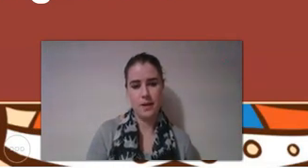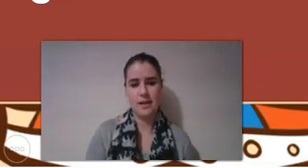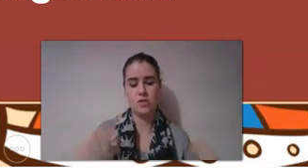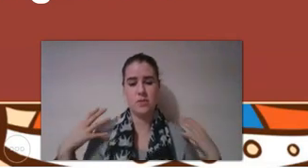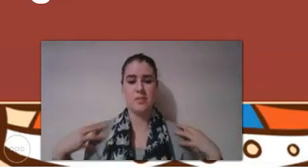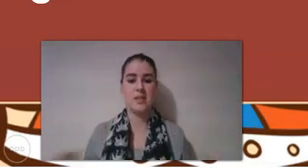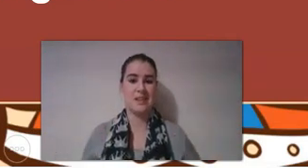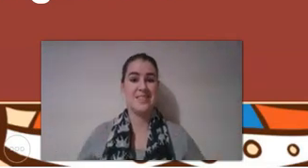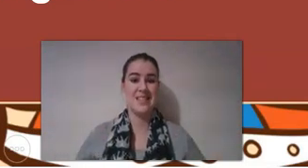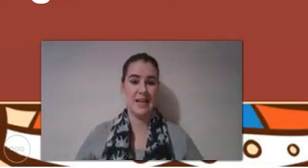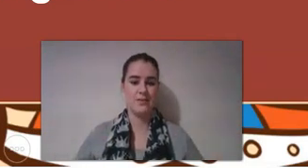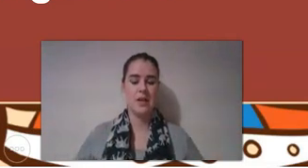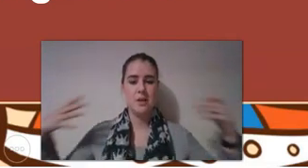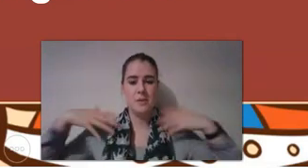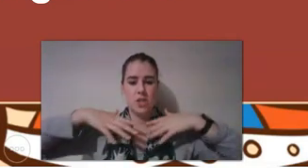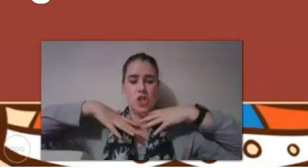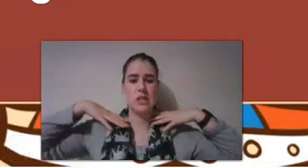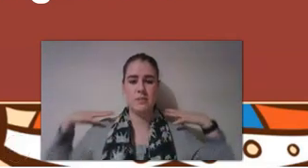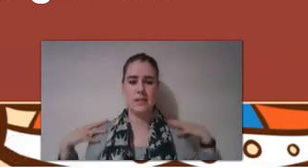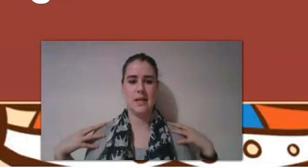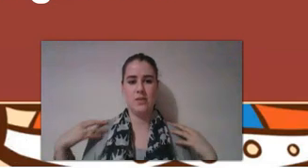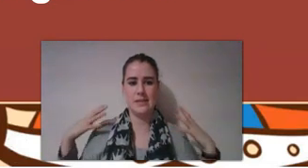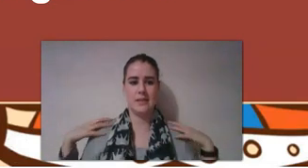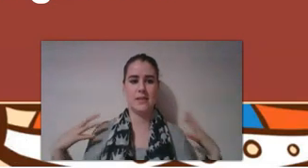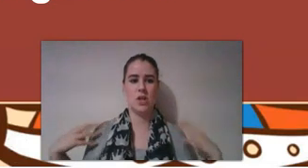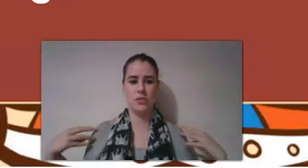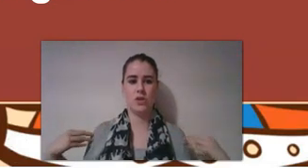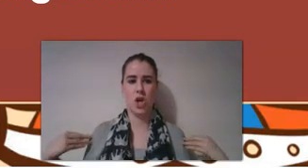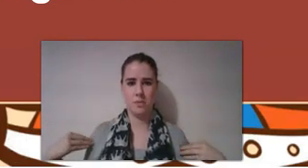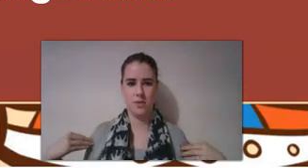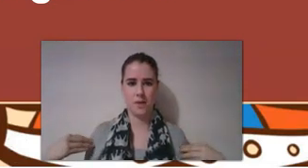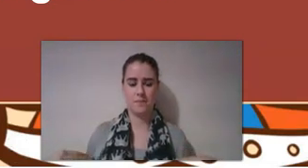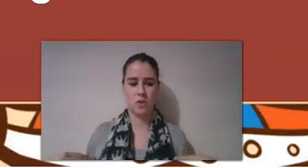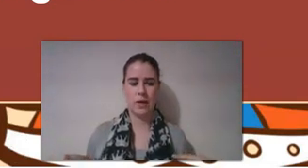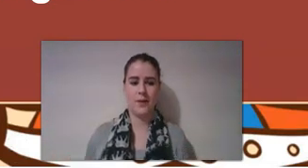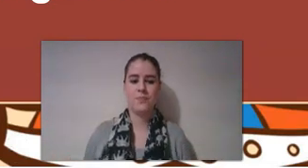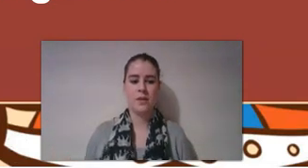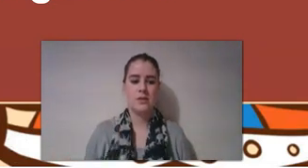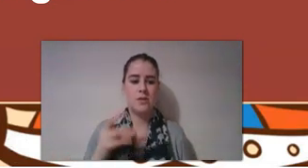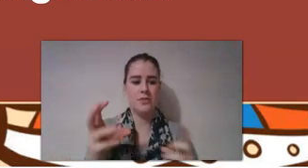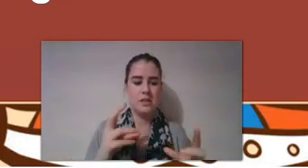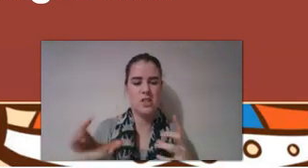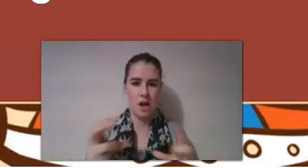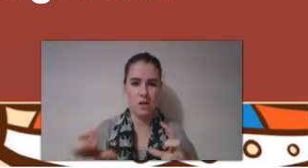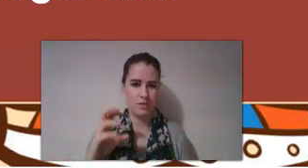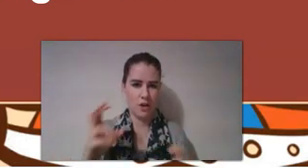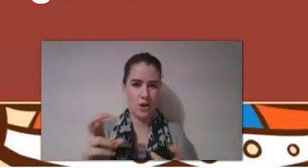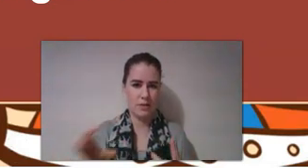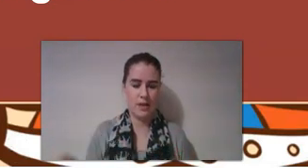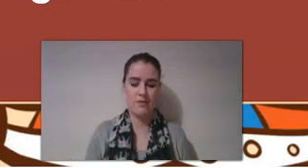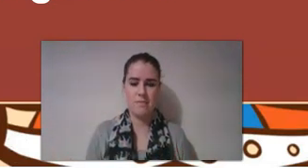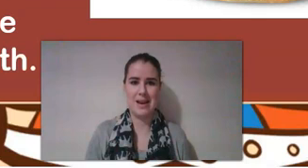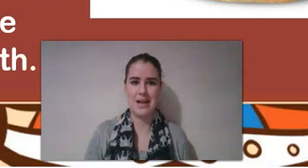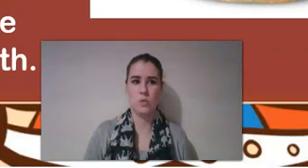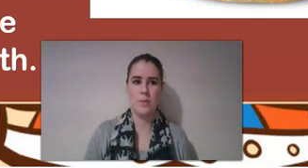poncho. Okay, so it's almost something that doesn't have sleeves, but it's a sheet of material that sits over the top of you. Okay, so different styles of